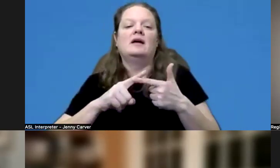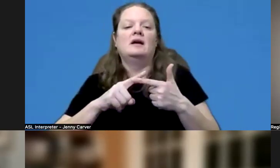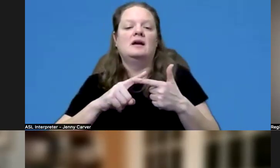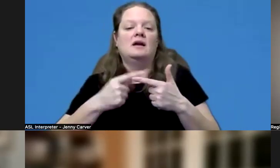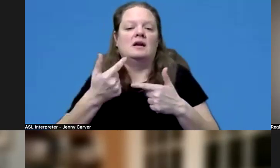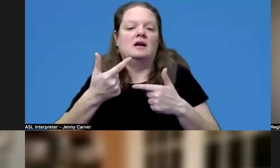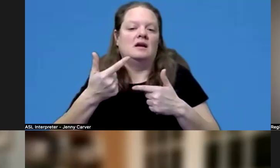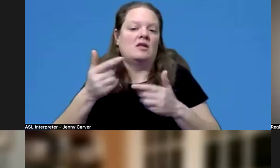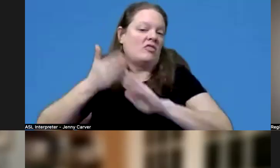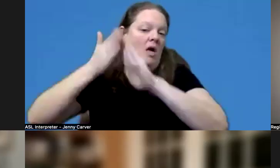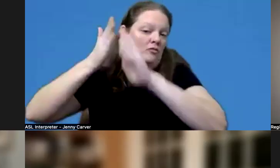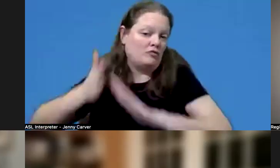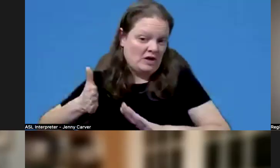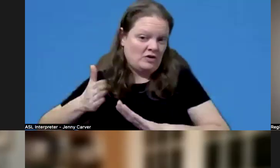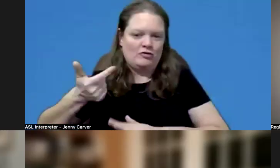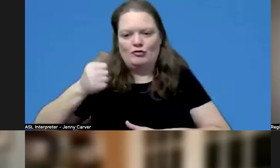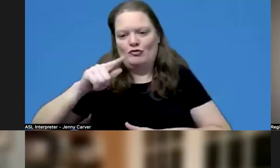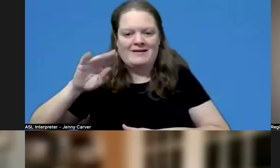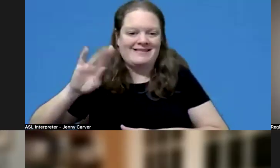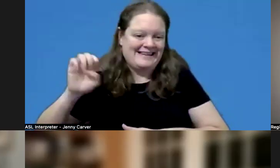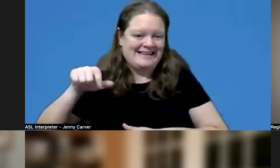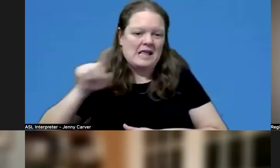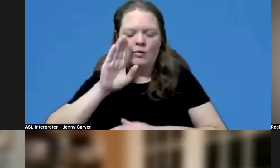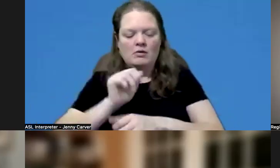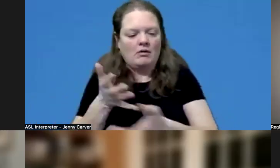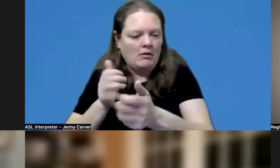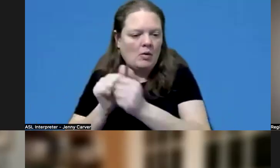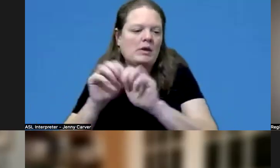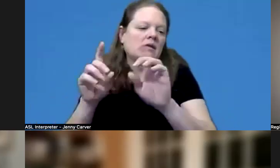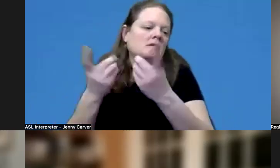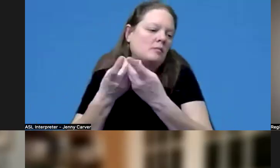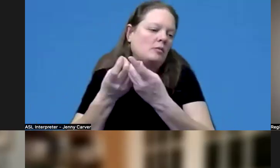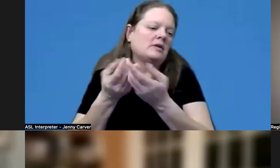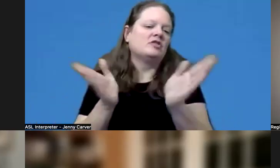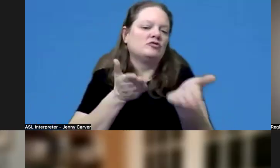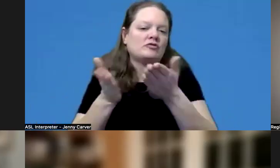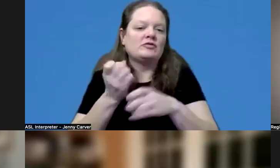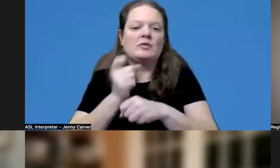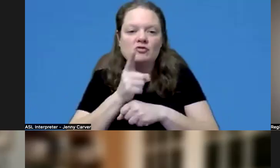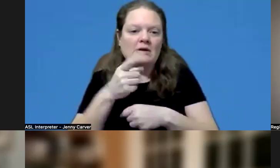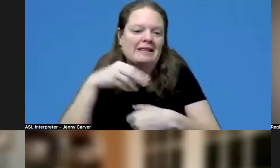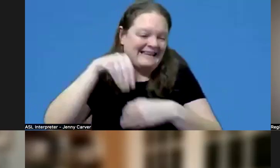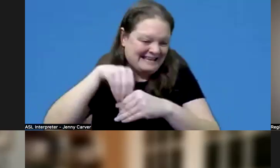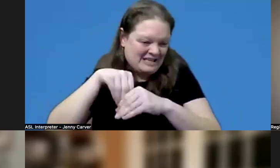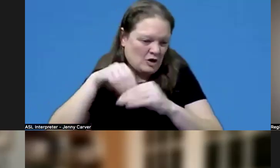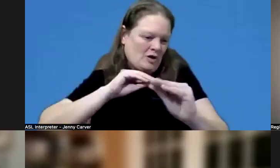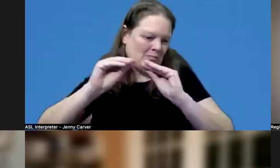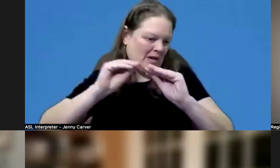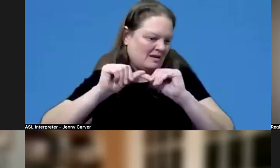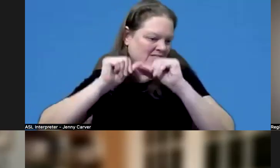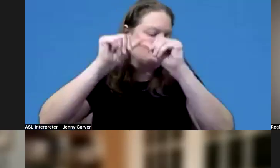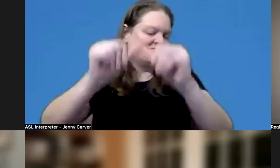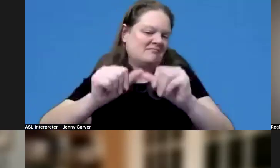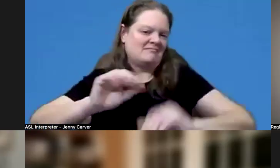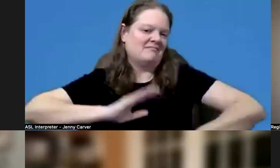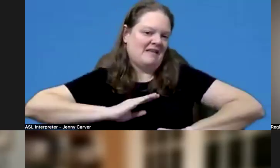grantee, the operator, will be working directly with the Department of General Services to ensure the interior maintenance meets the